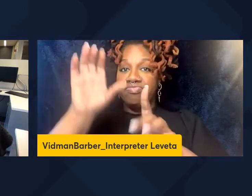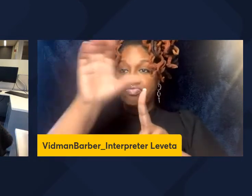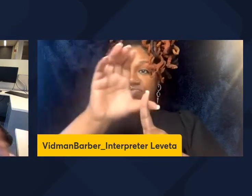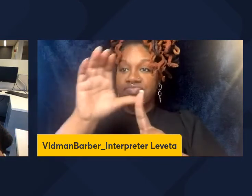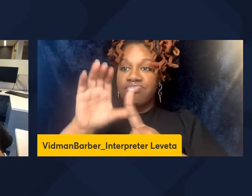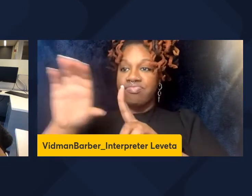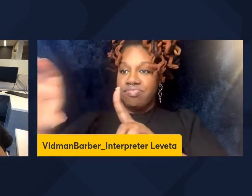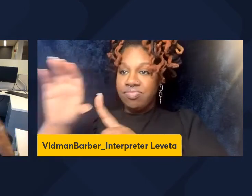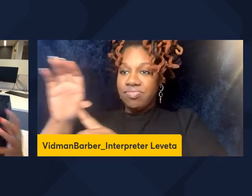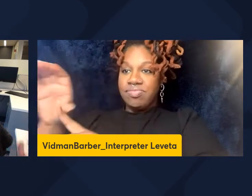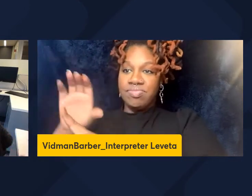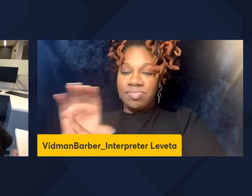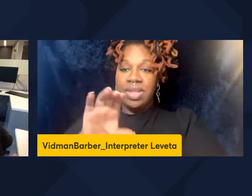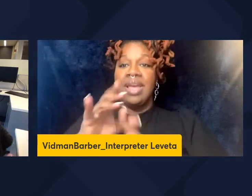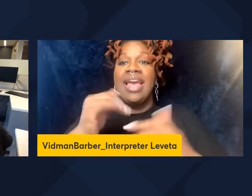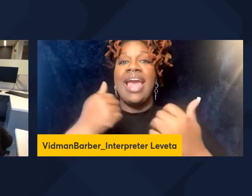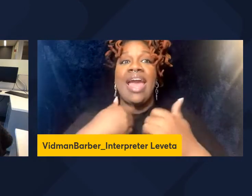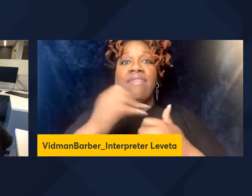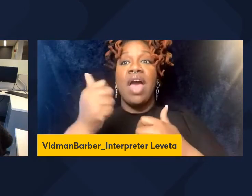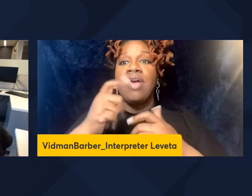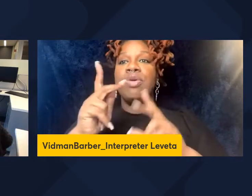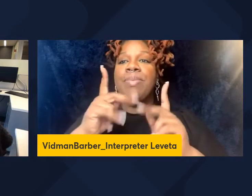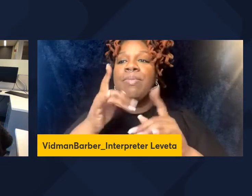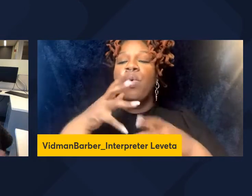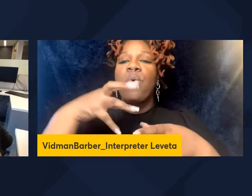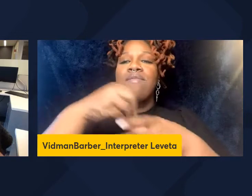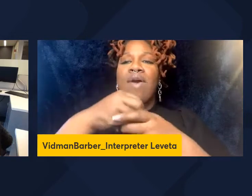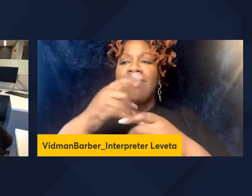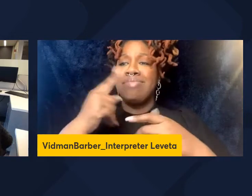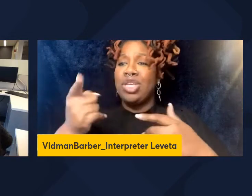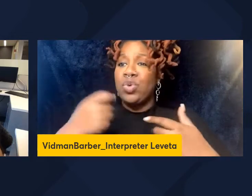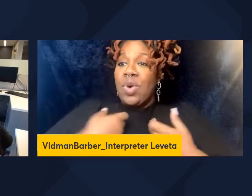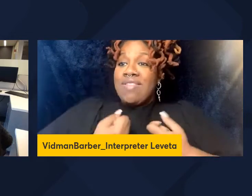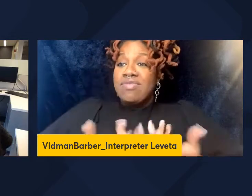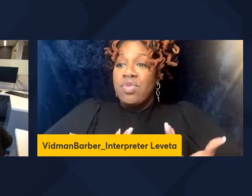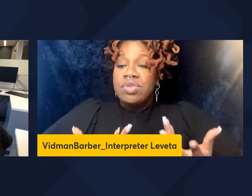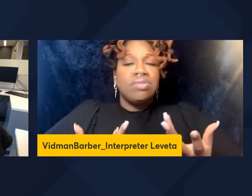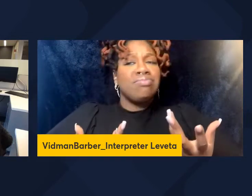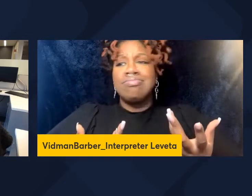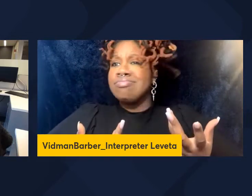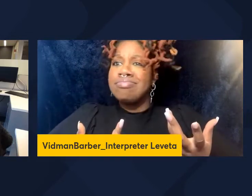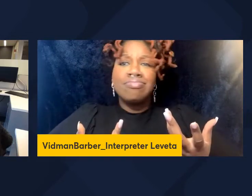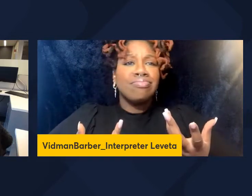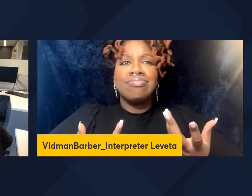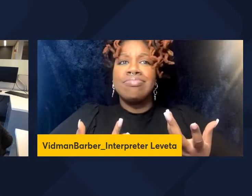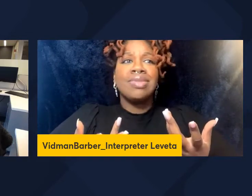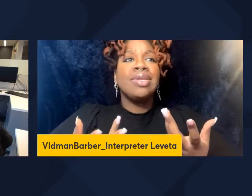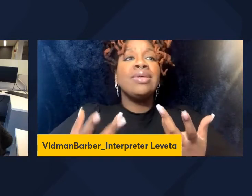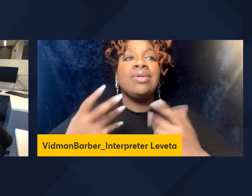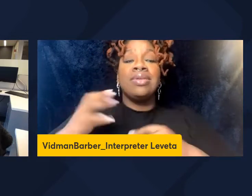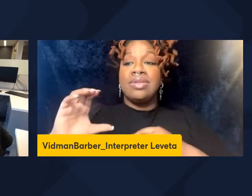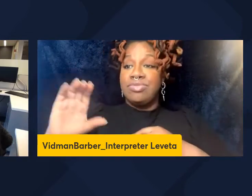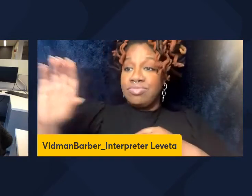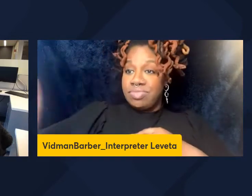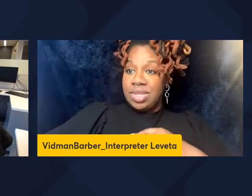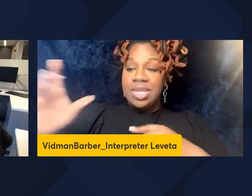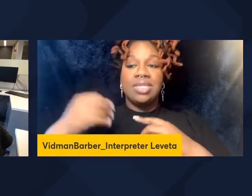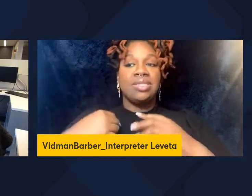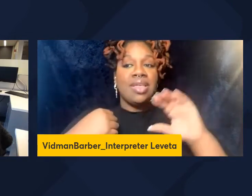in this process, you don't have to be exhausted, because you say, I'm going to take this part, you take the